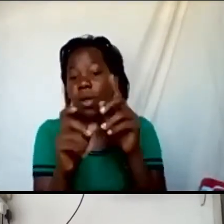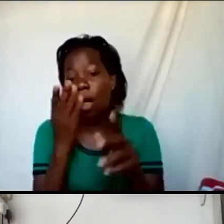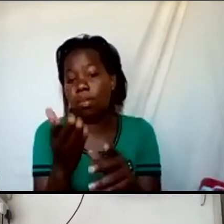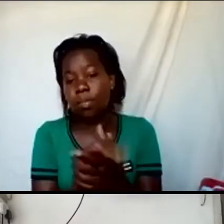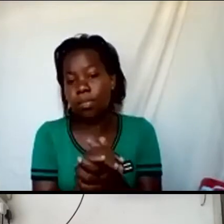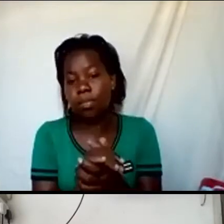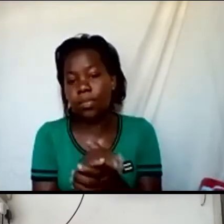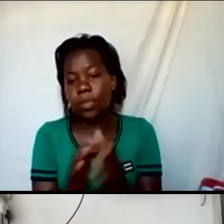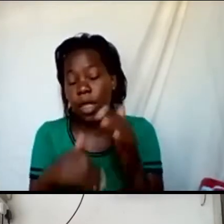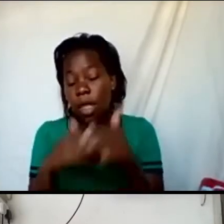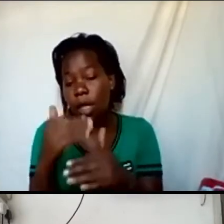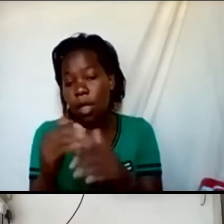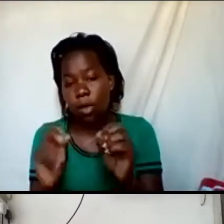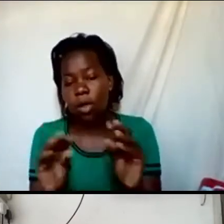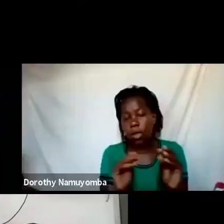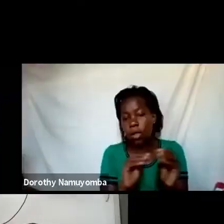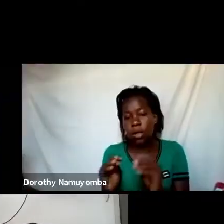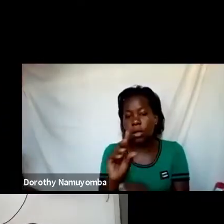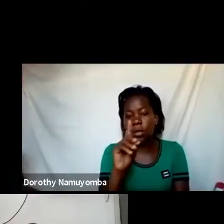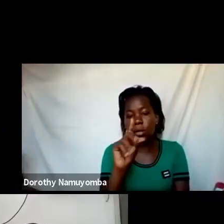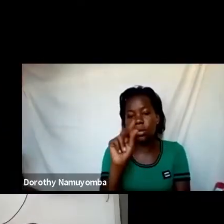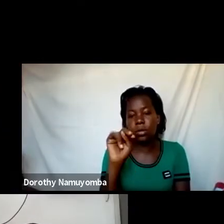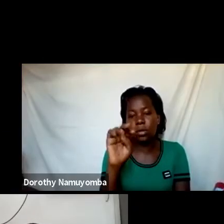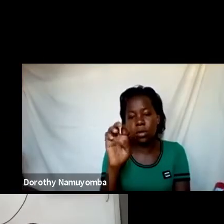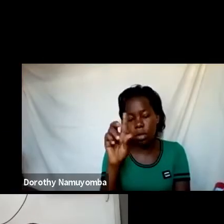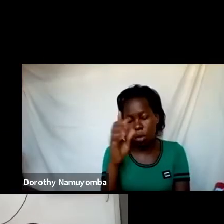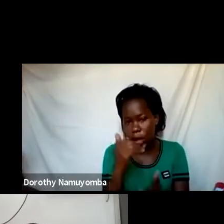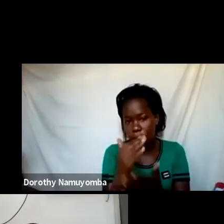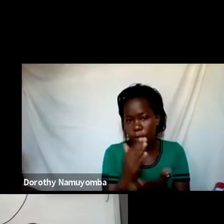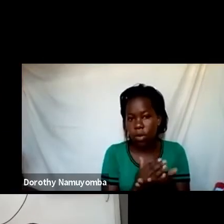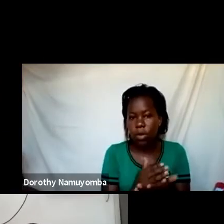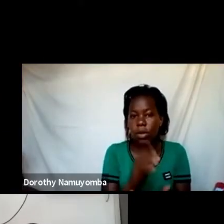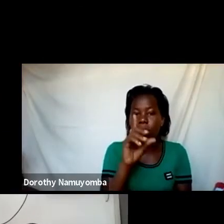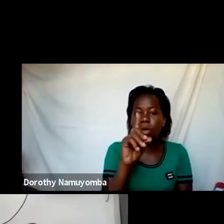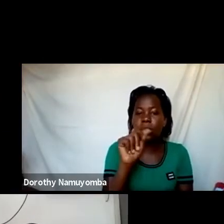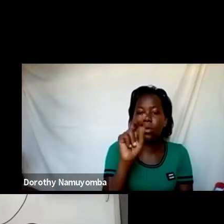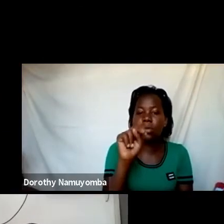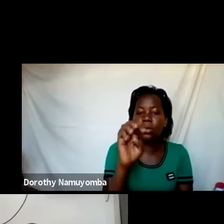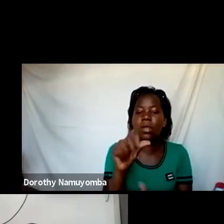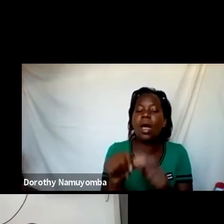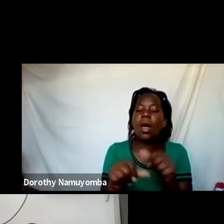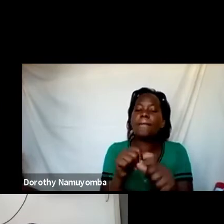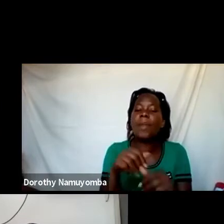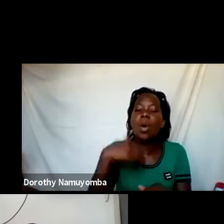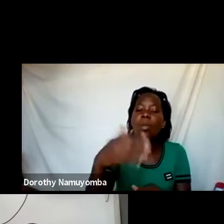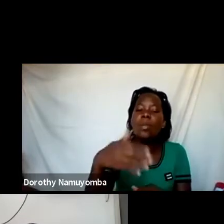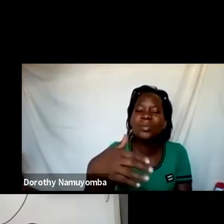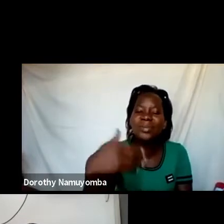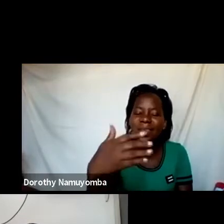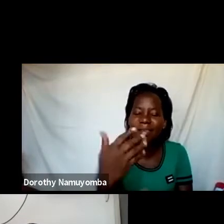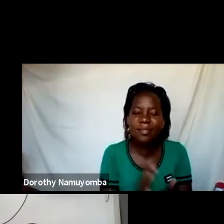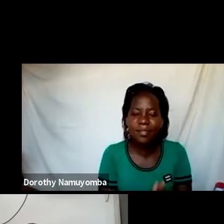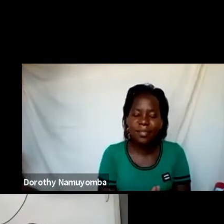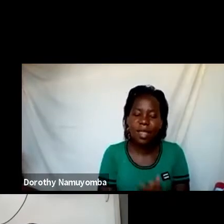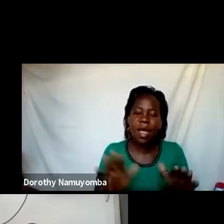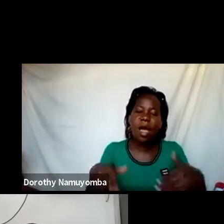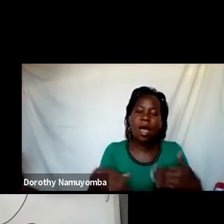Daniel, because Daniel, there's so many questions about processes and systems and how Uganda Manufacturers Association, for example, can